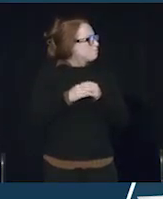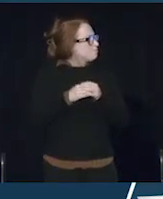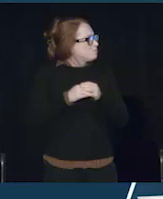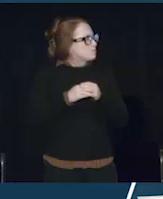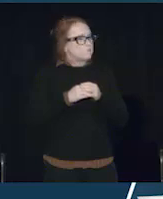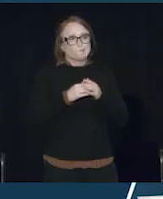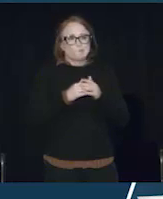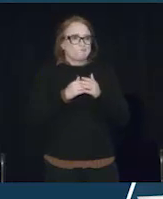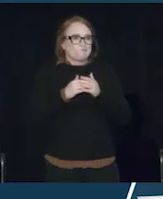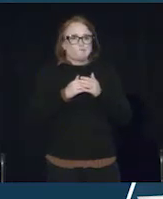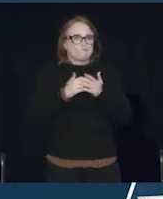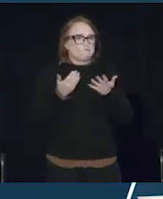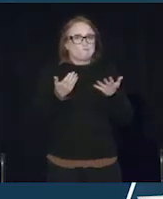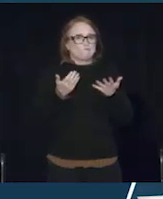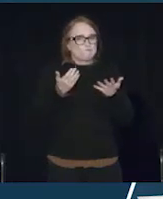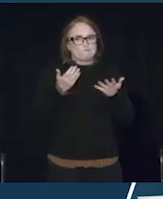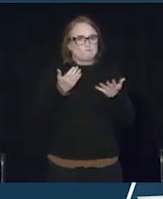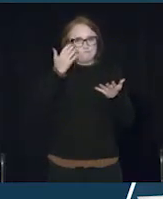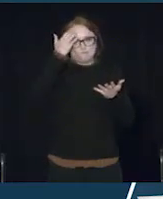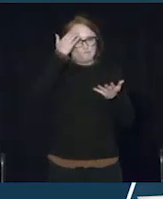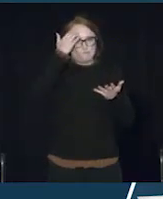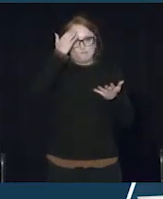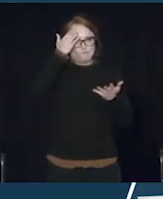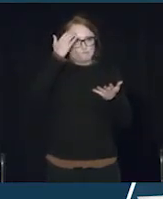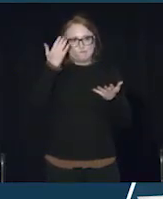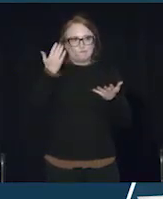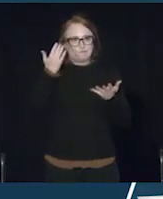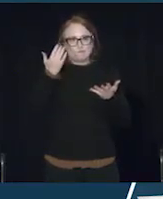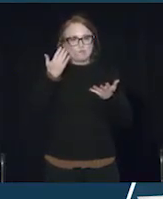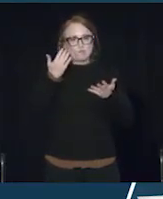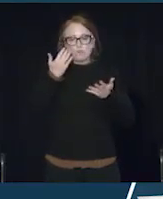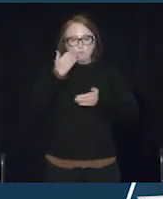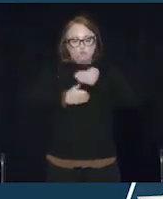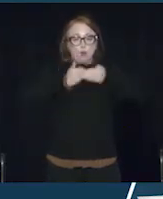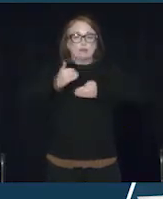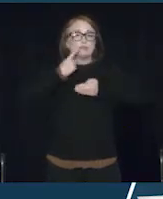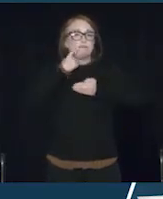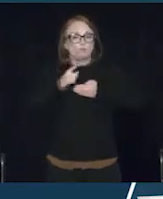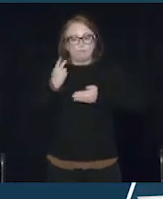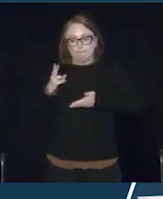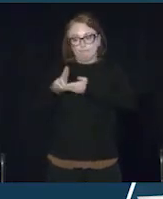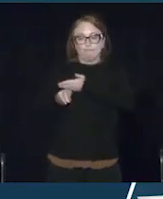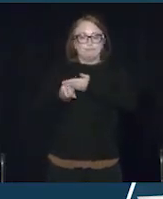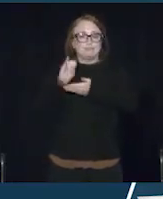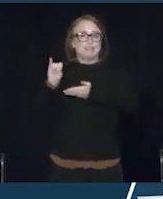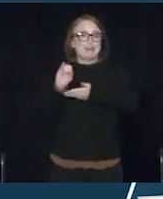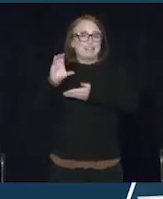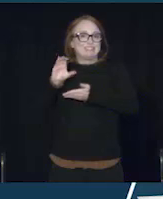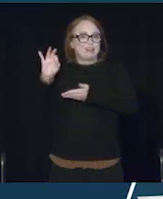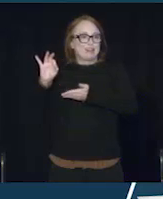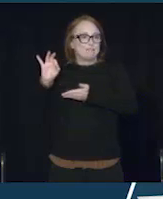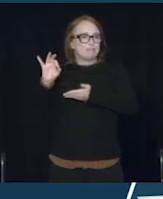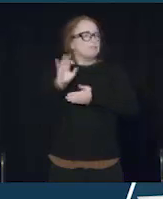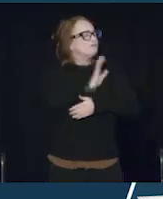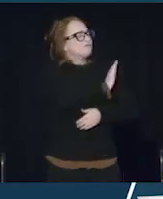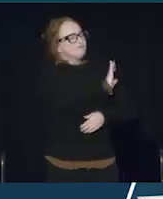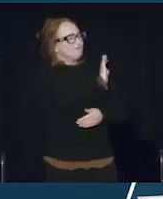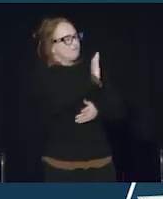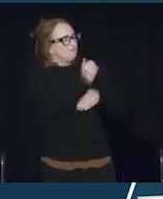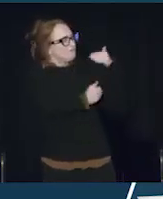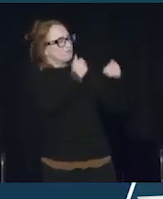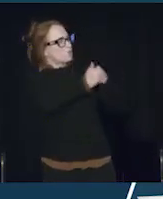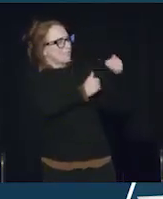I'm not familiar with the process for enrolling somebody in an ICF, but I can find out.